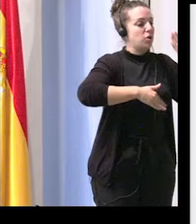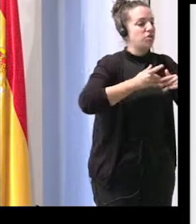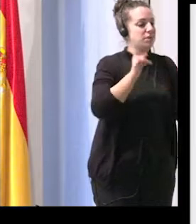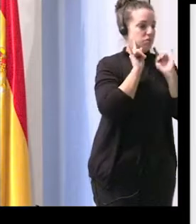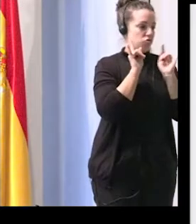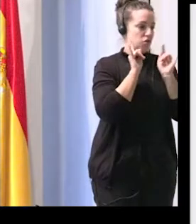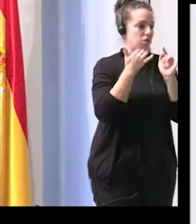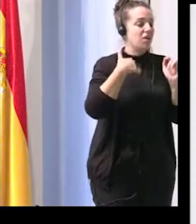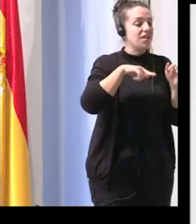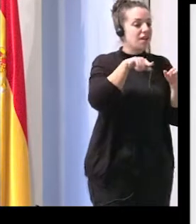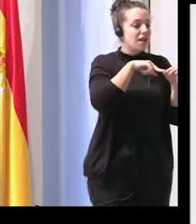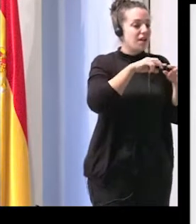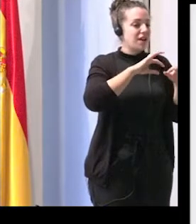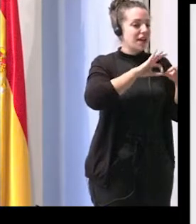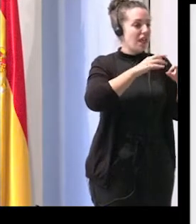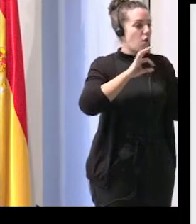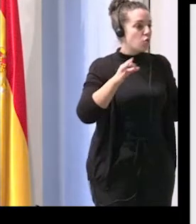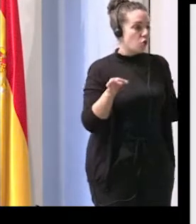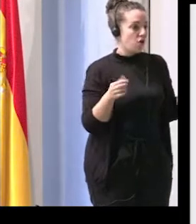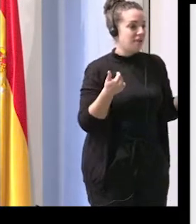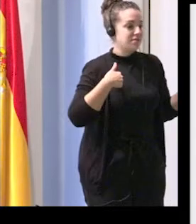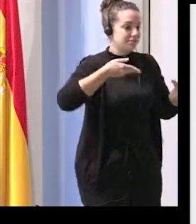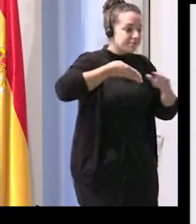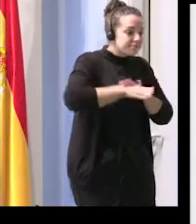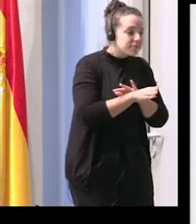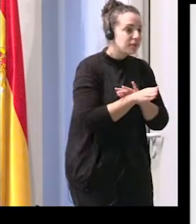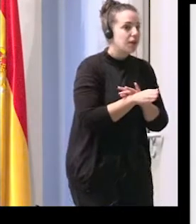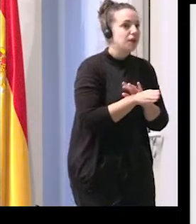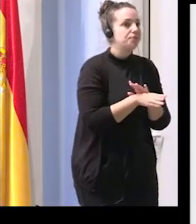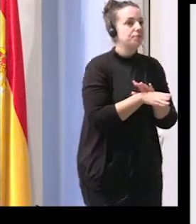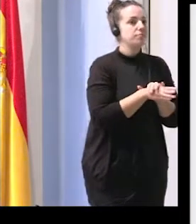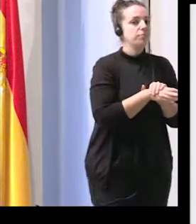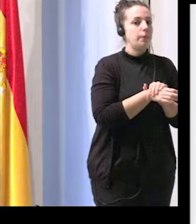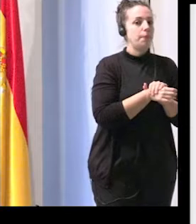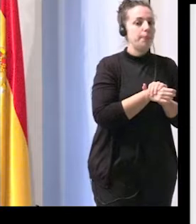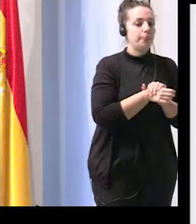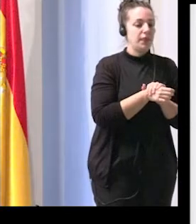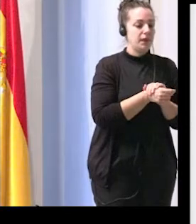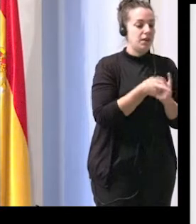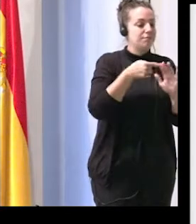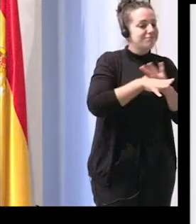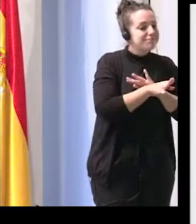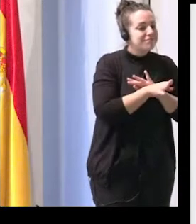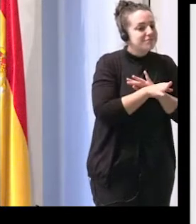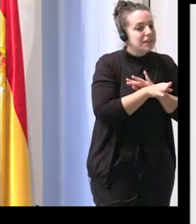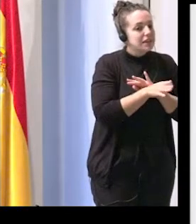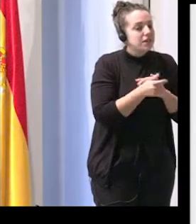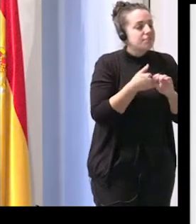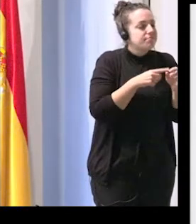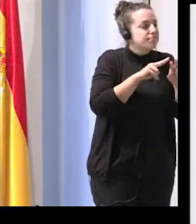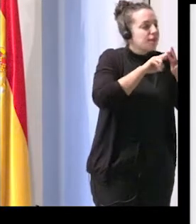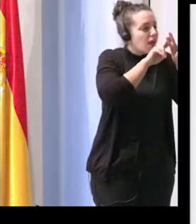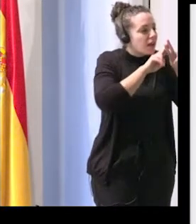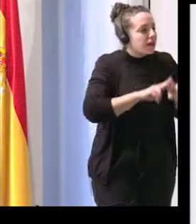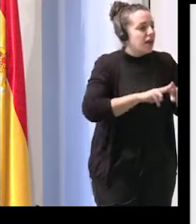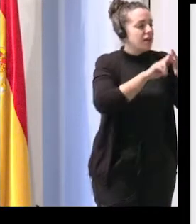into this area, they then proceed in a dorsal stream where information about the frequencies that are